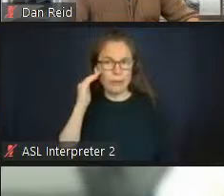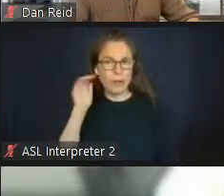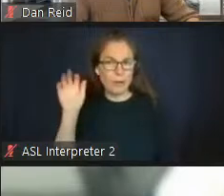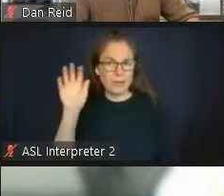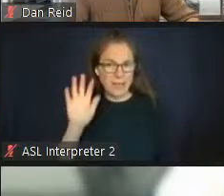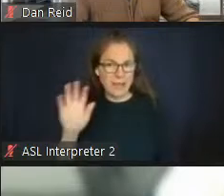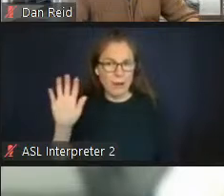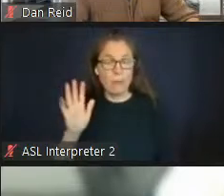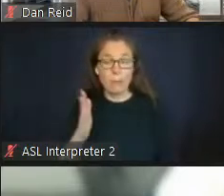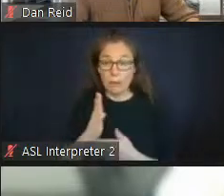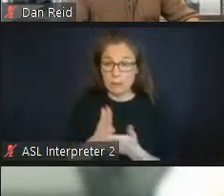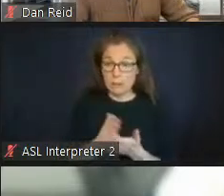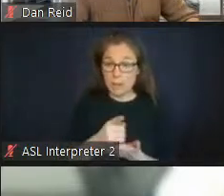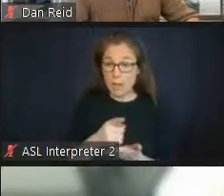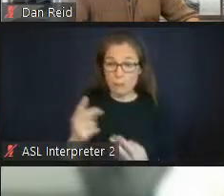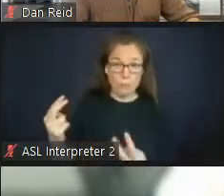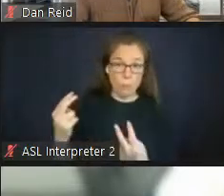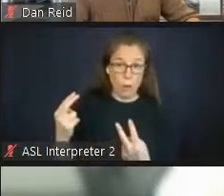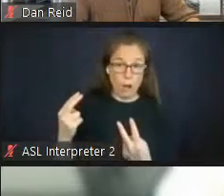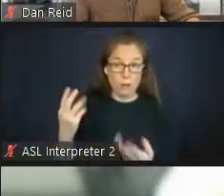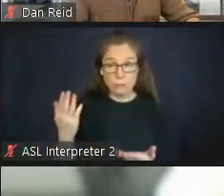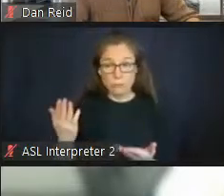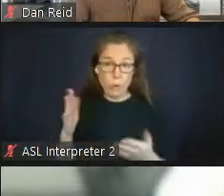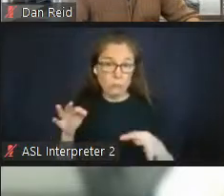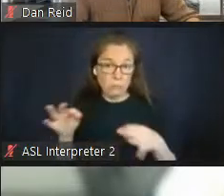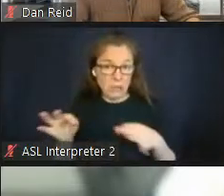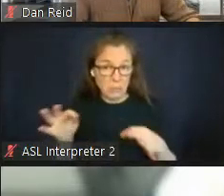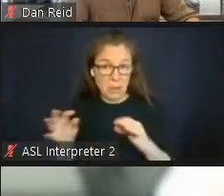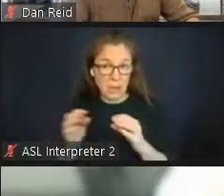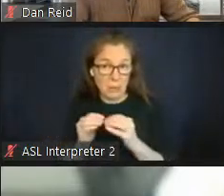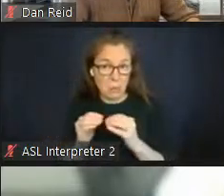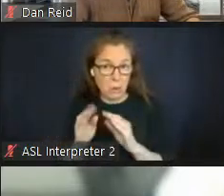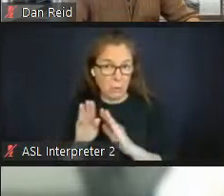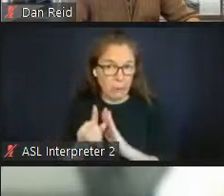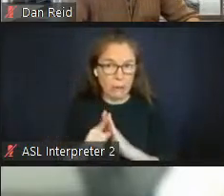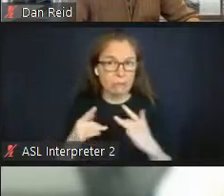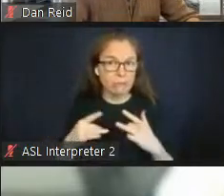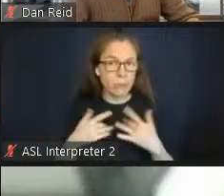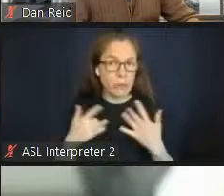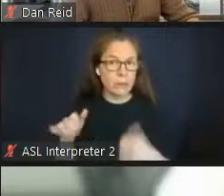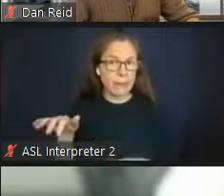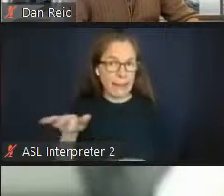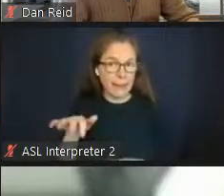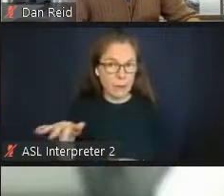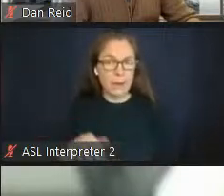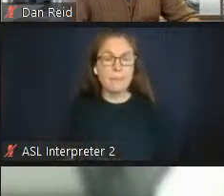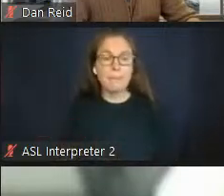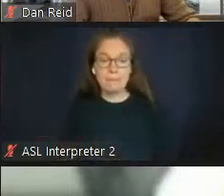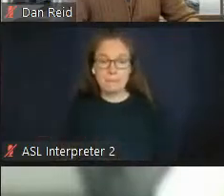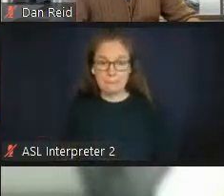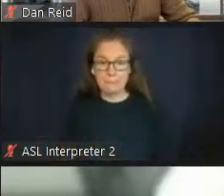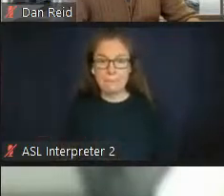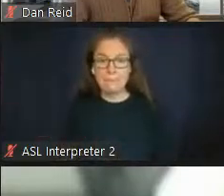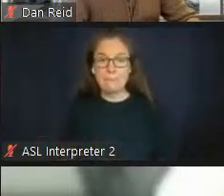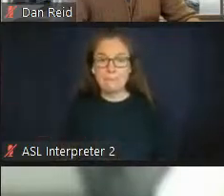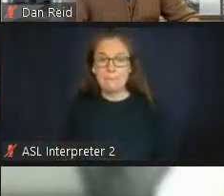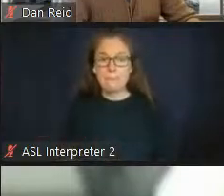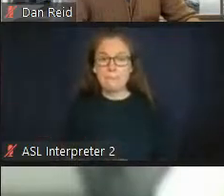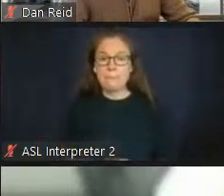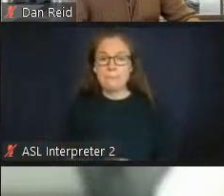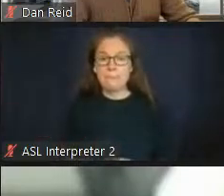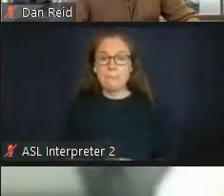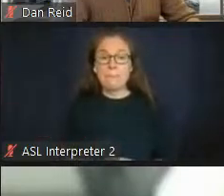community members that may be watching, we'll just walk through some of this background information. I want to describe to you the